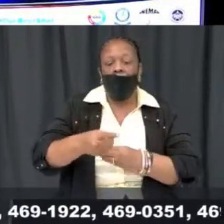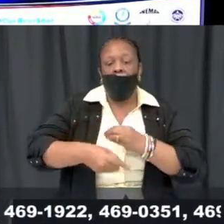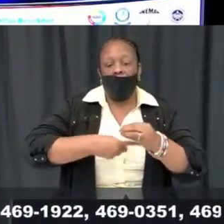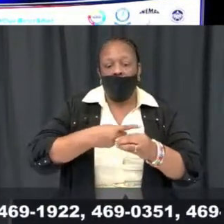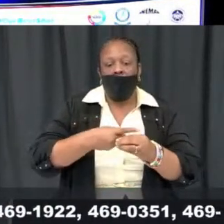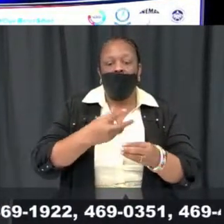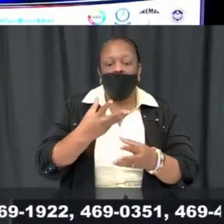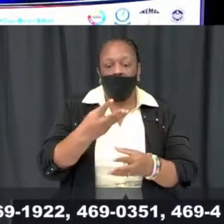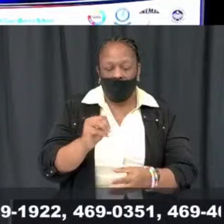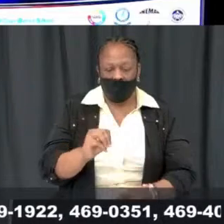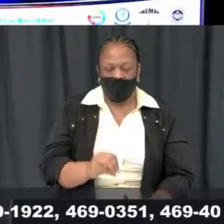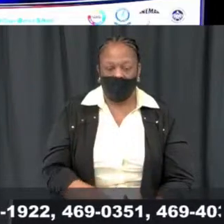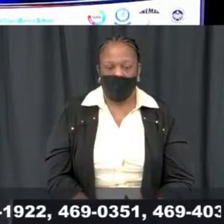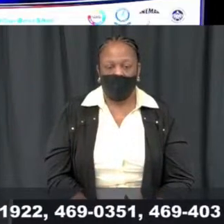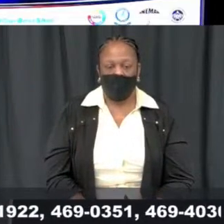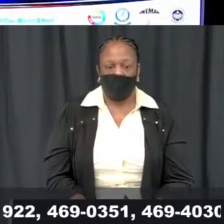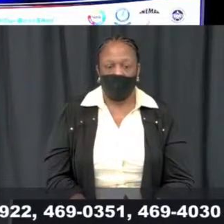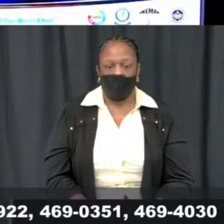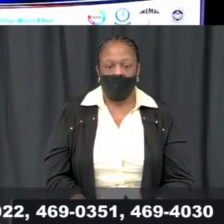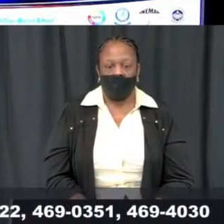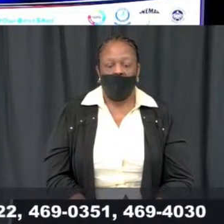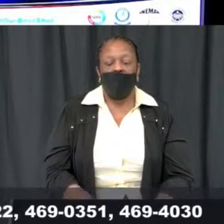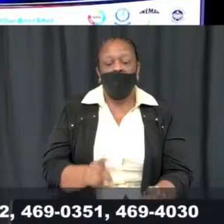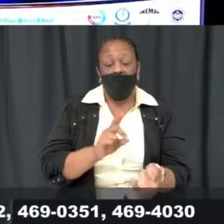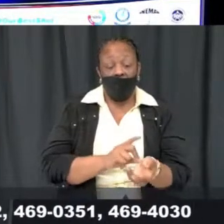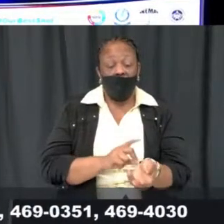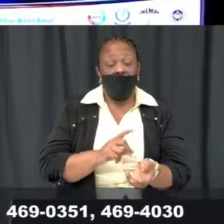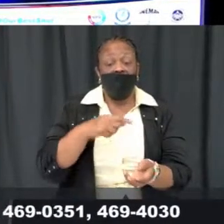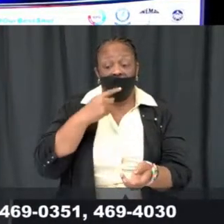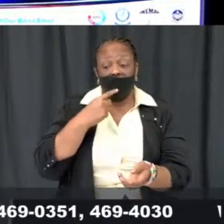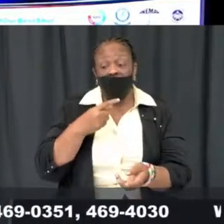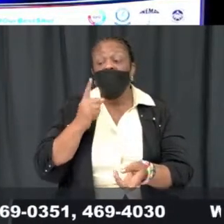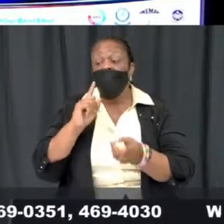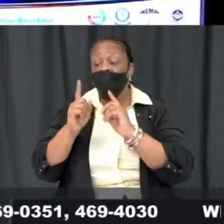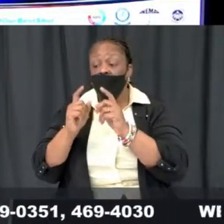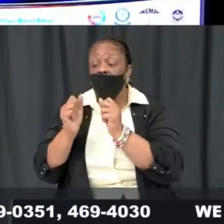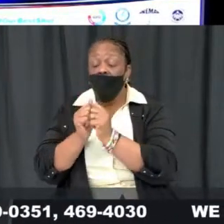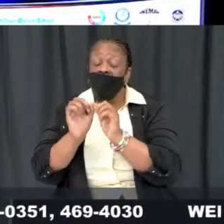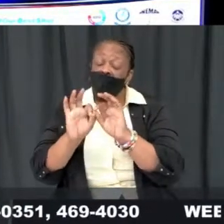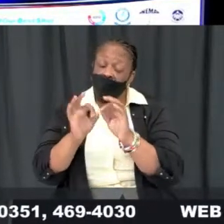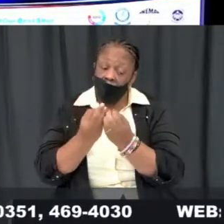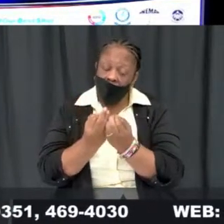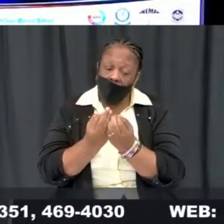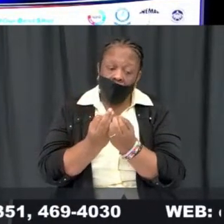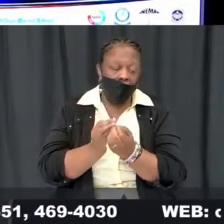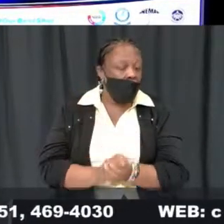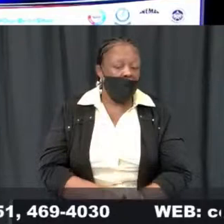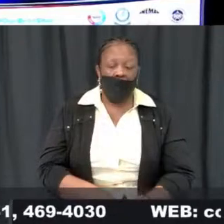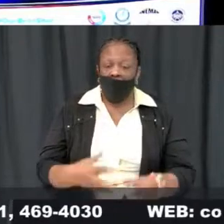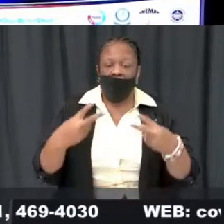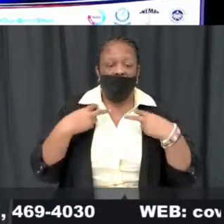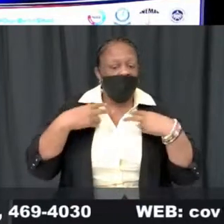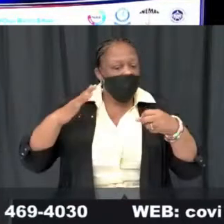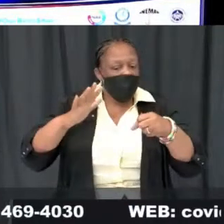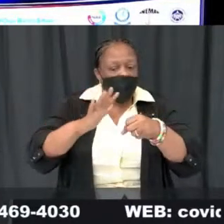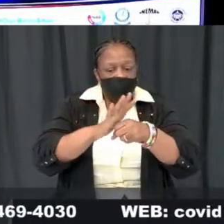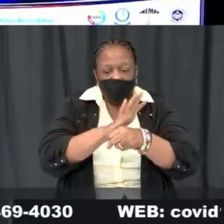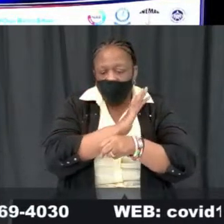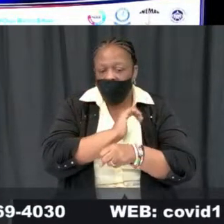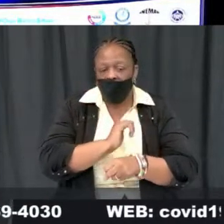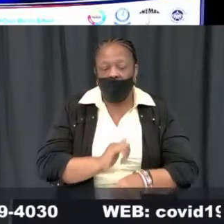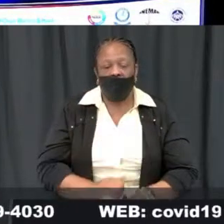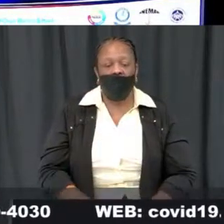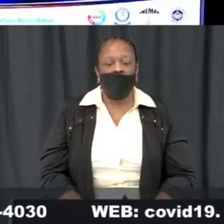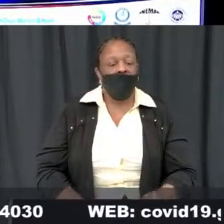with some of these families. I know that they're going through quite a lot, and it will be very insensitive for us to be